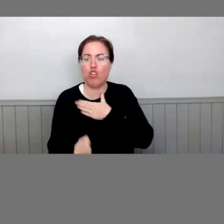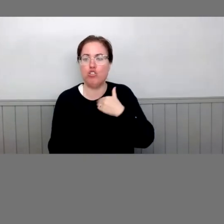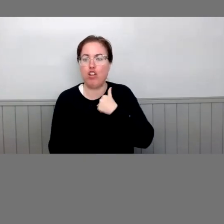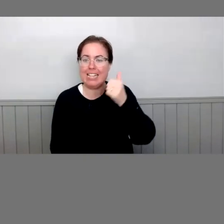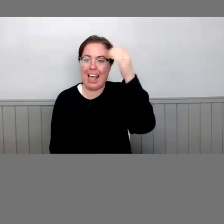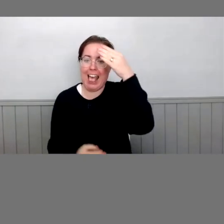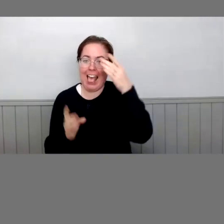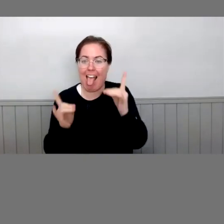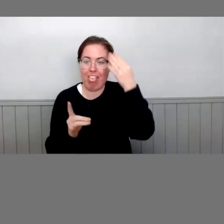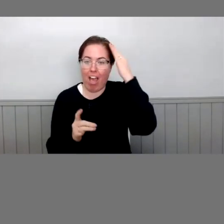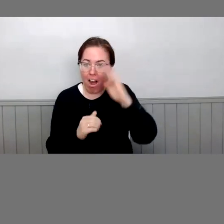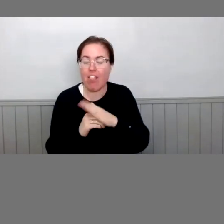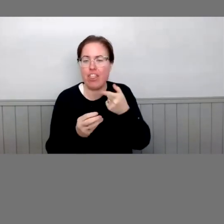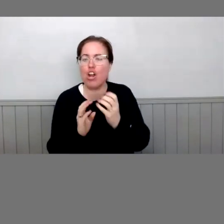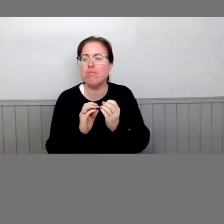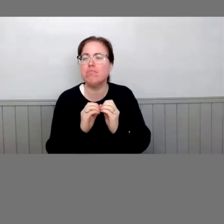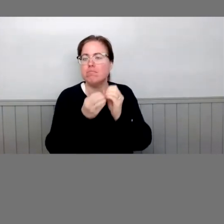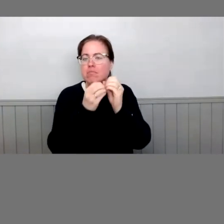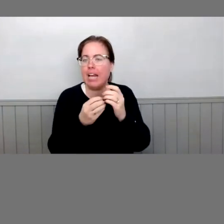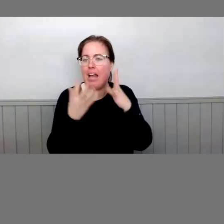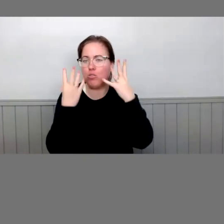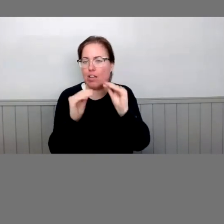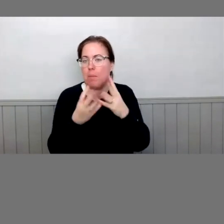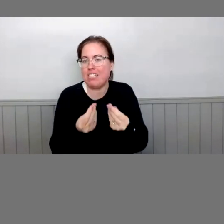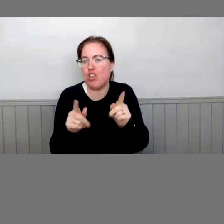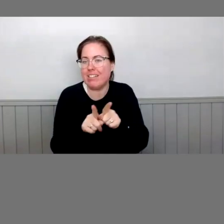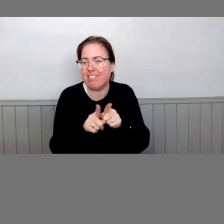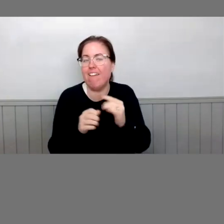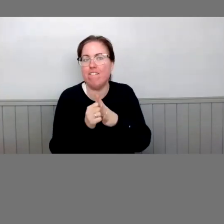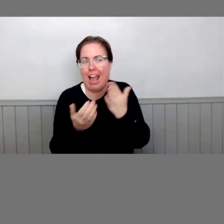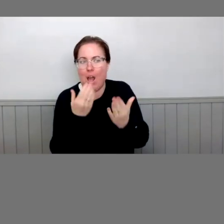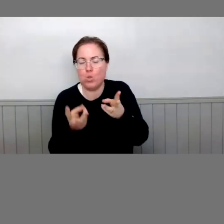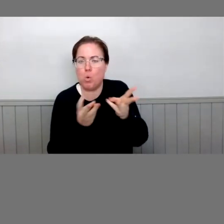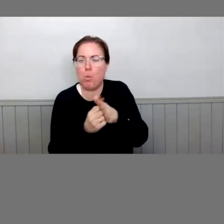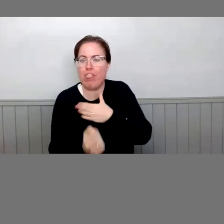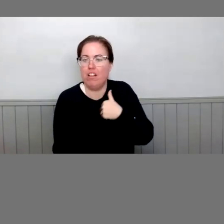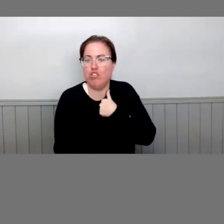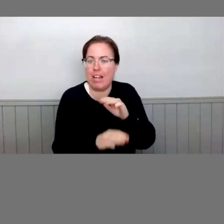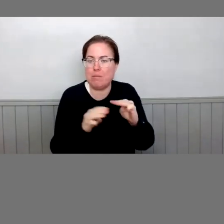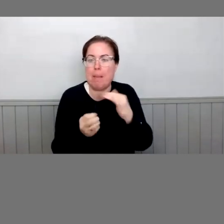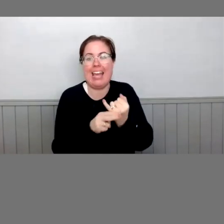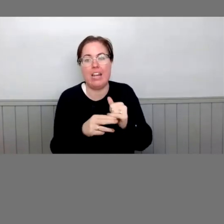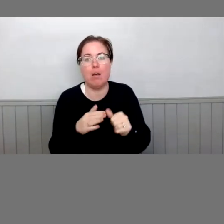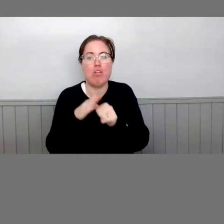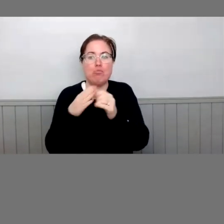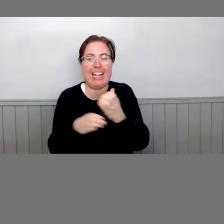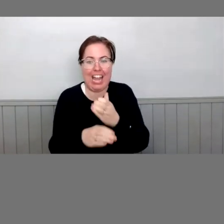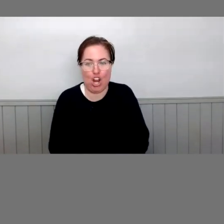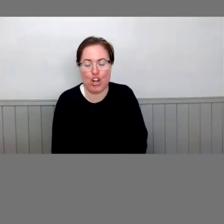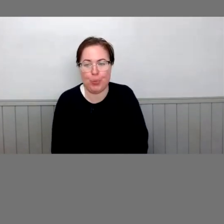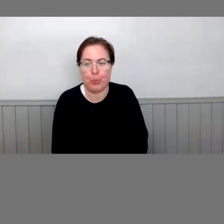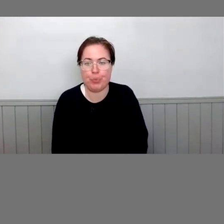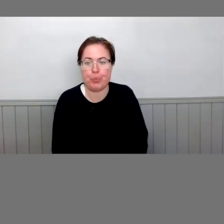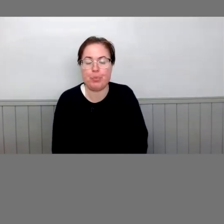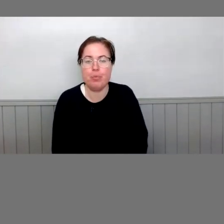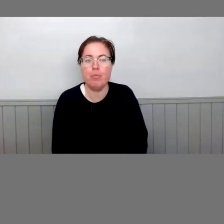are developing some education materials as well around working with trans people specifically in primary care. Um, Anyone